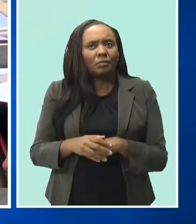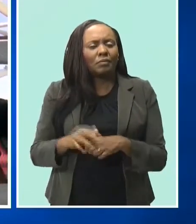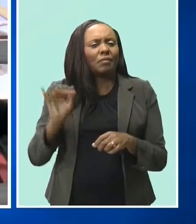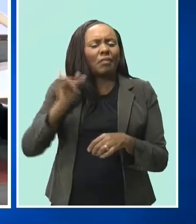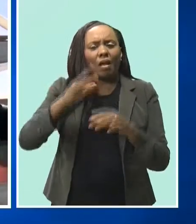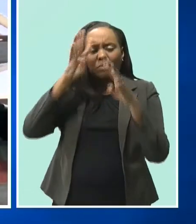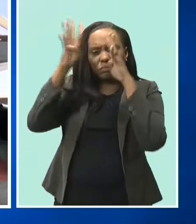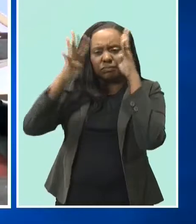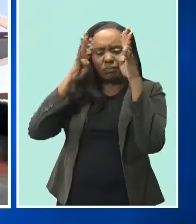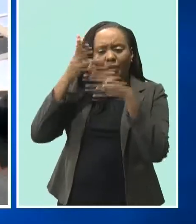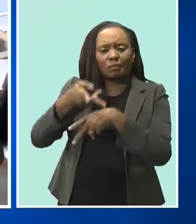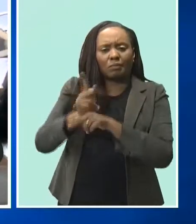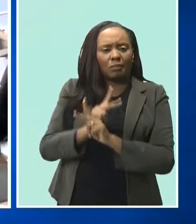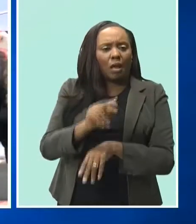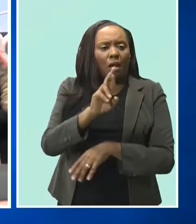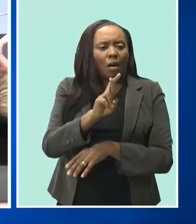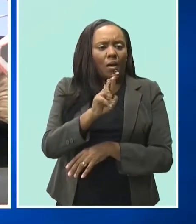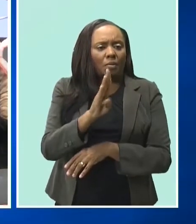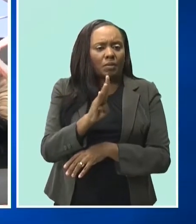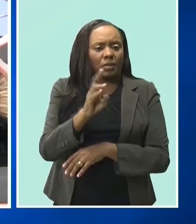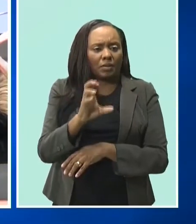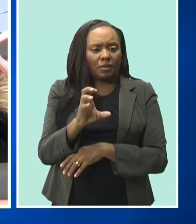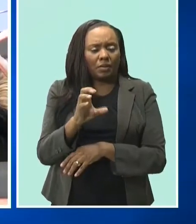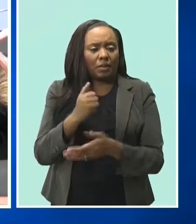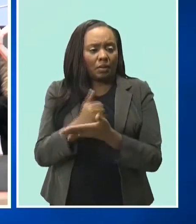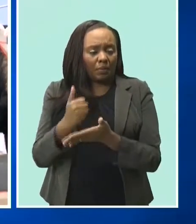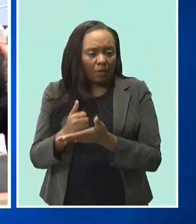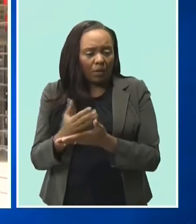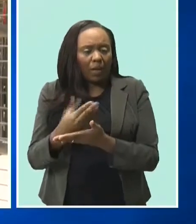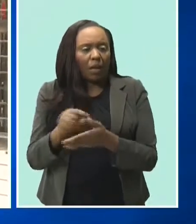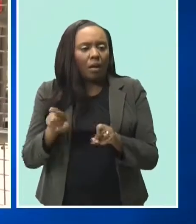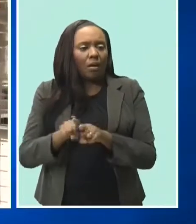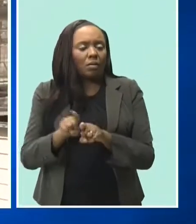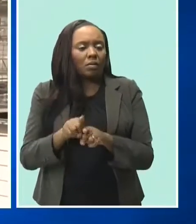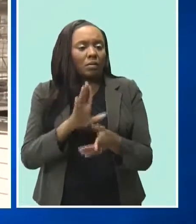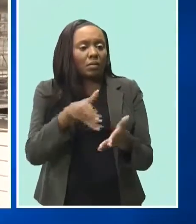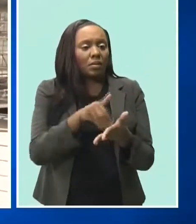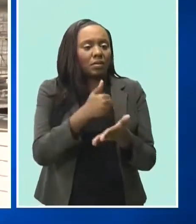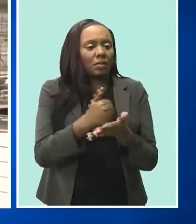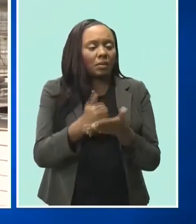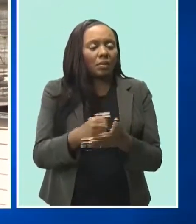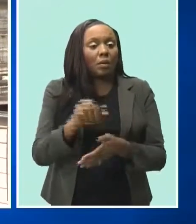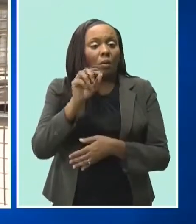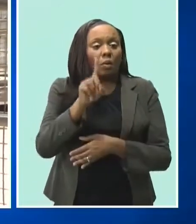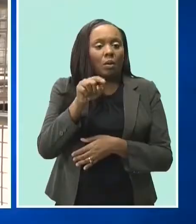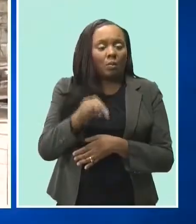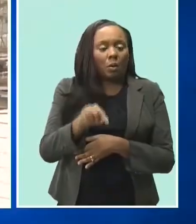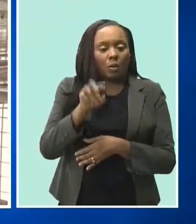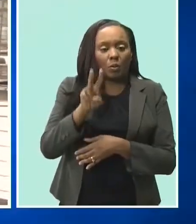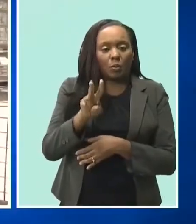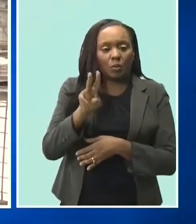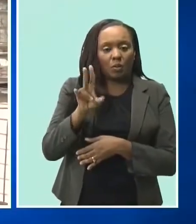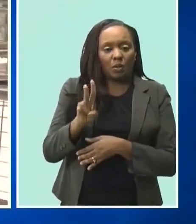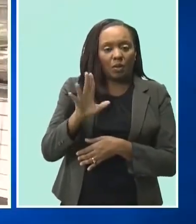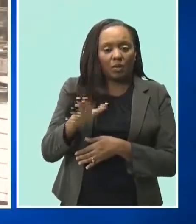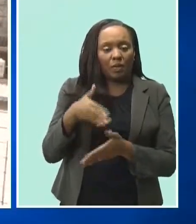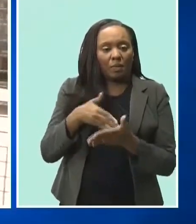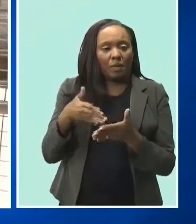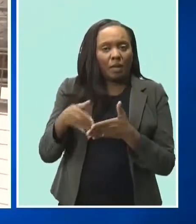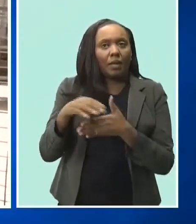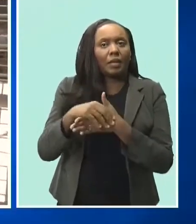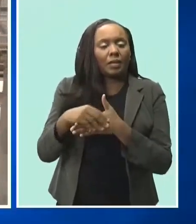with members of their households. Minister of People Empowerment and Elder Affairs Cynthia Ford was on hand to welcome them.